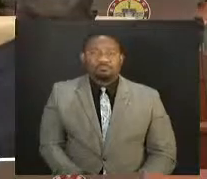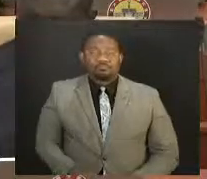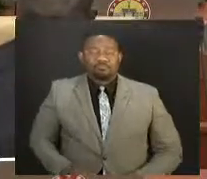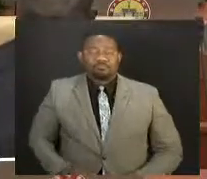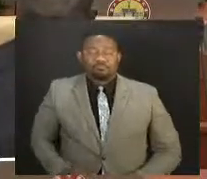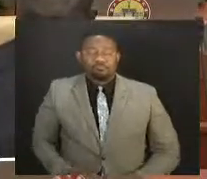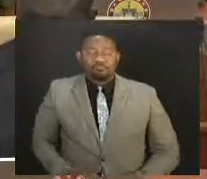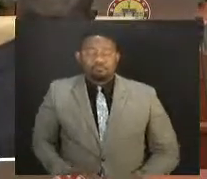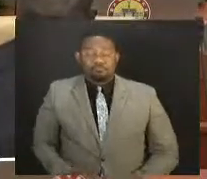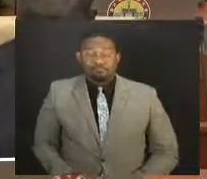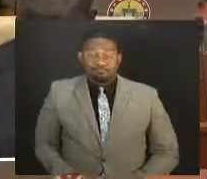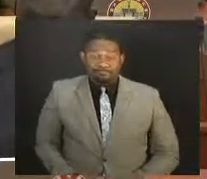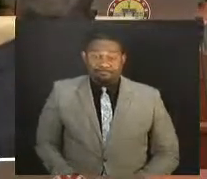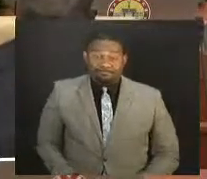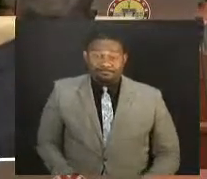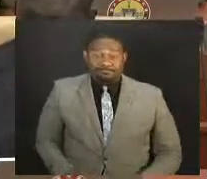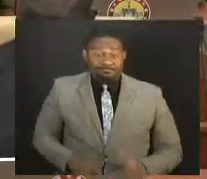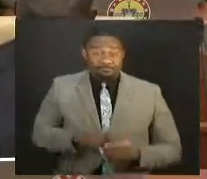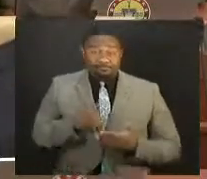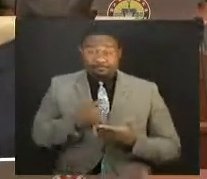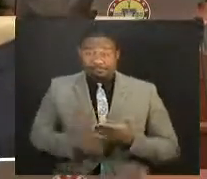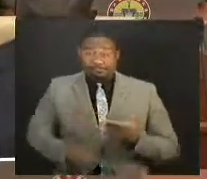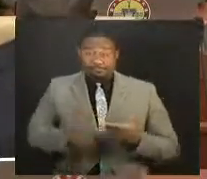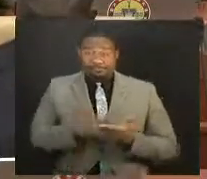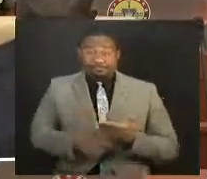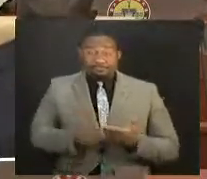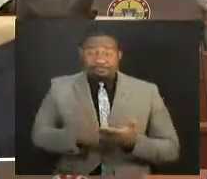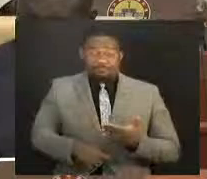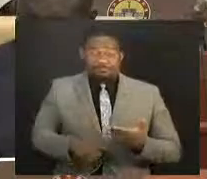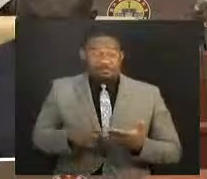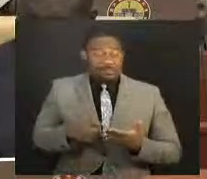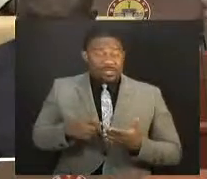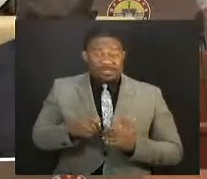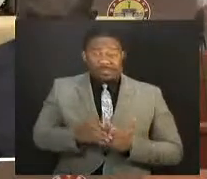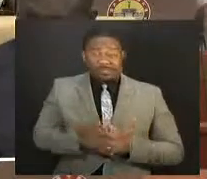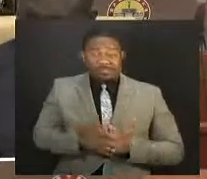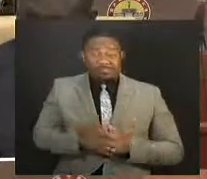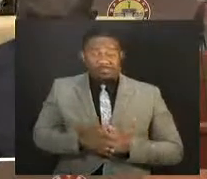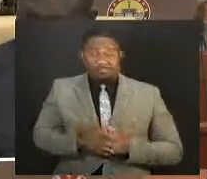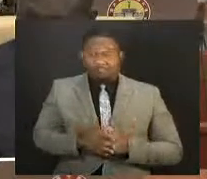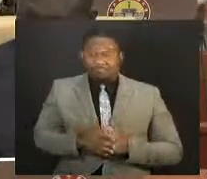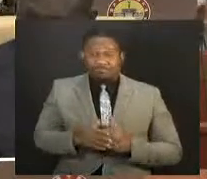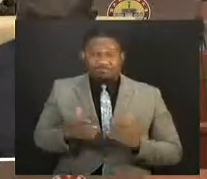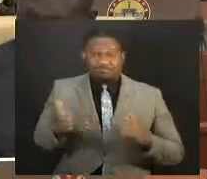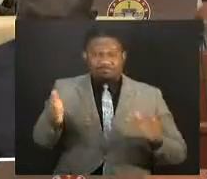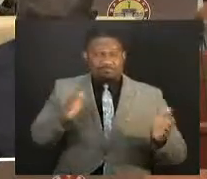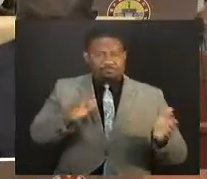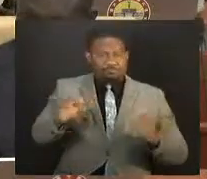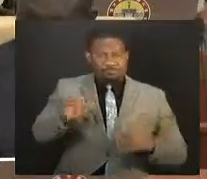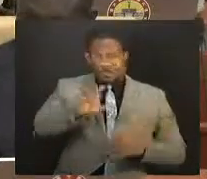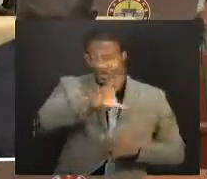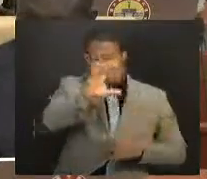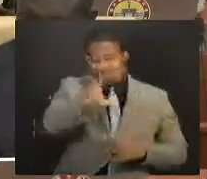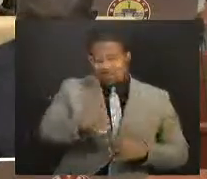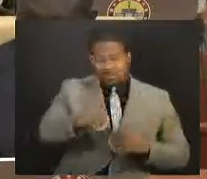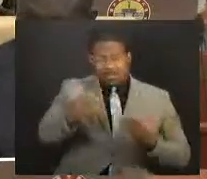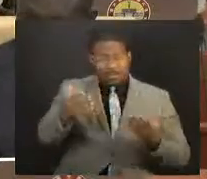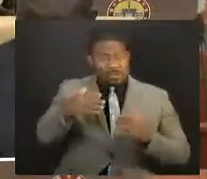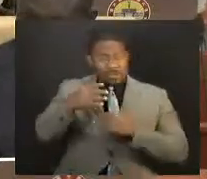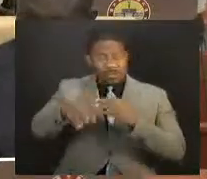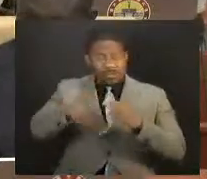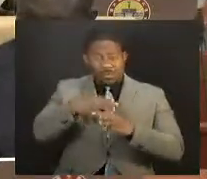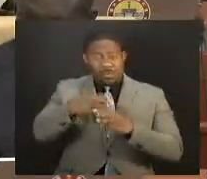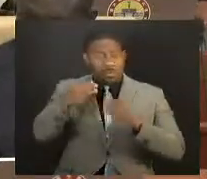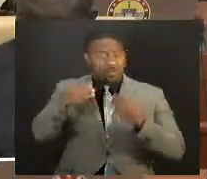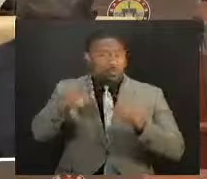you that the cost of construction, we can relate it to the African continent, the world market price